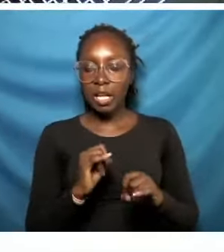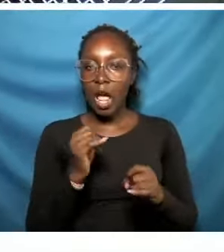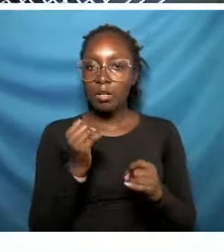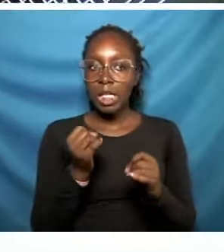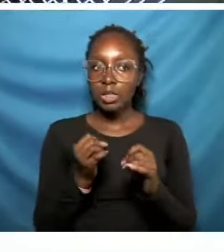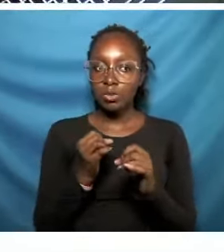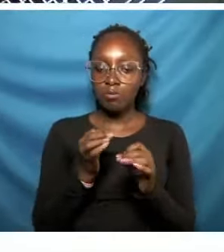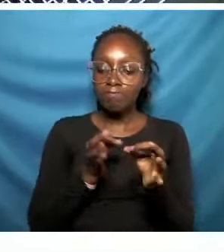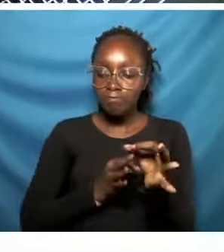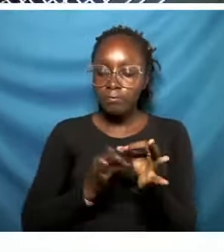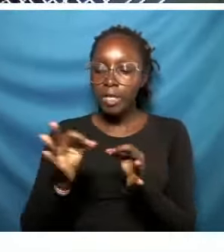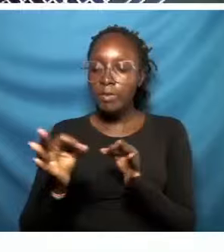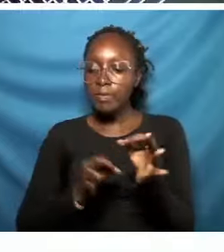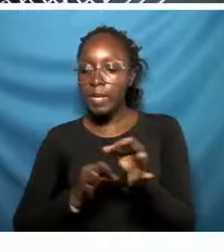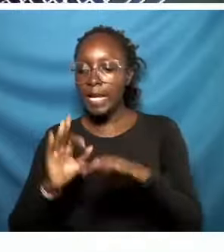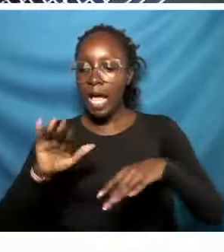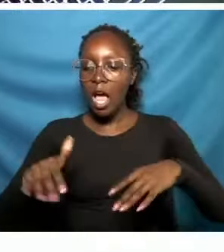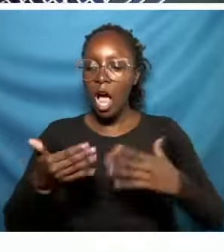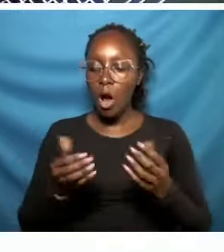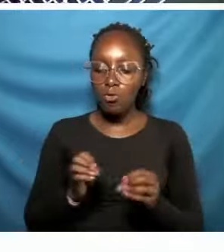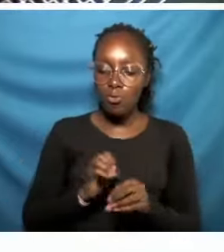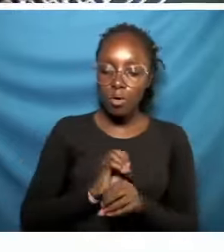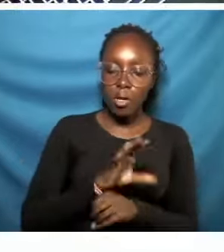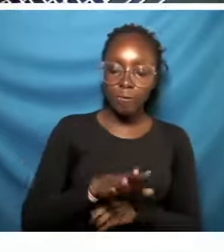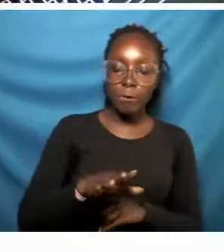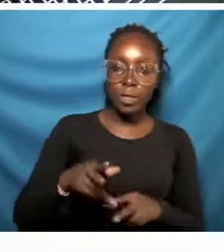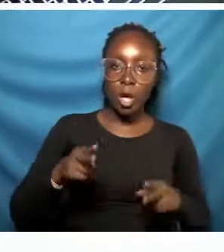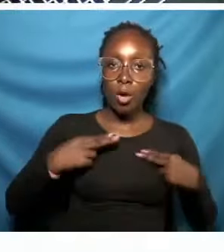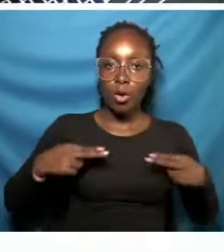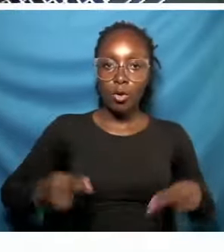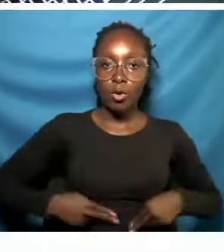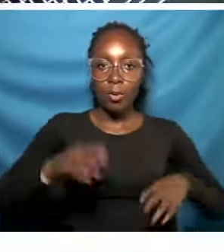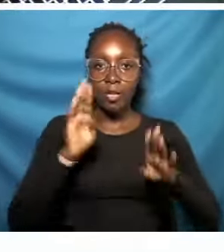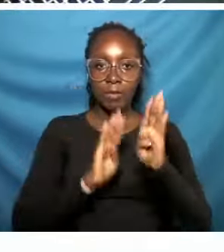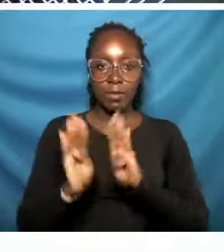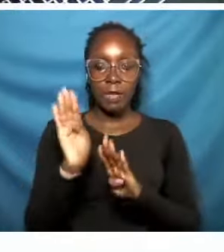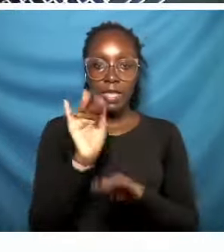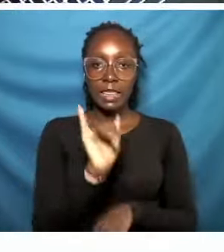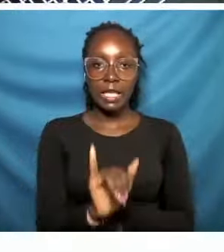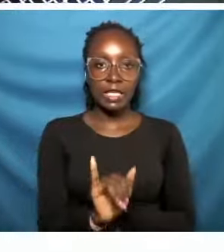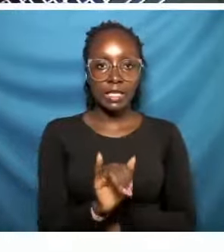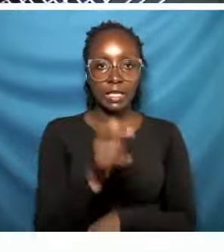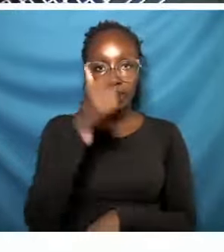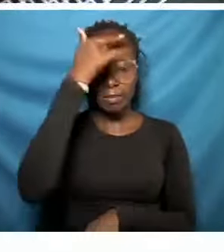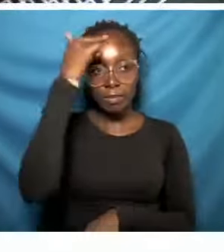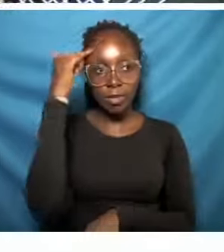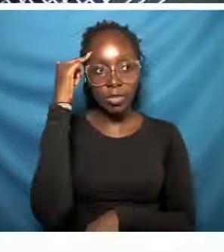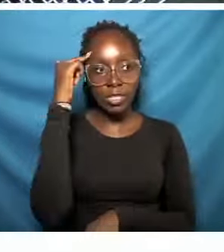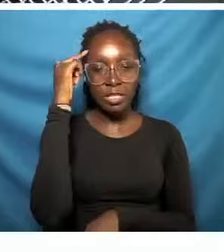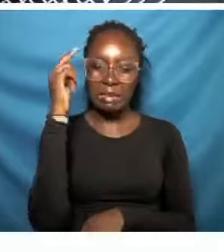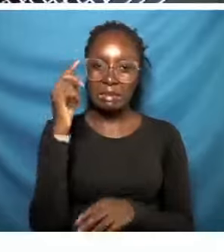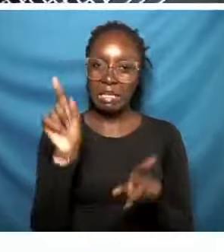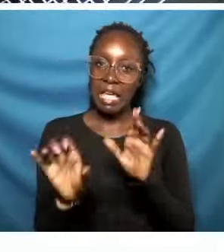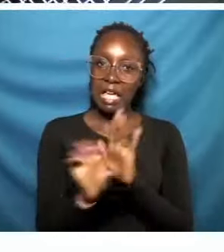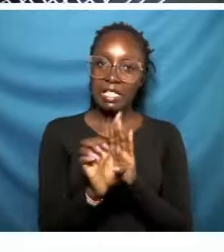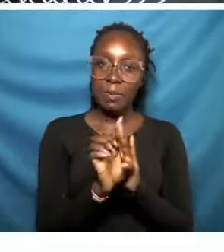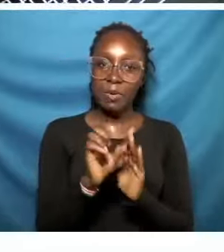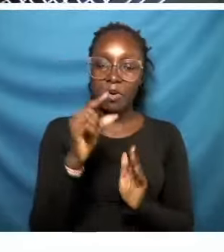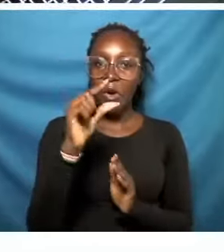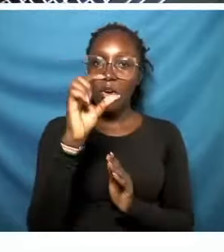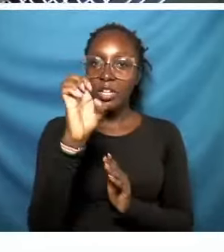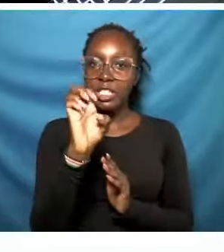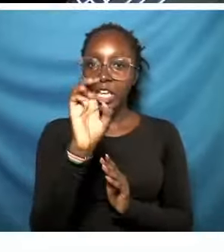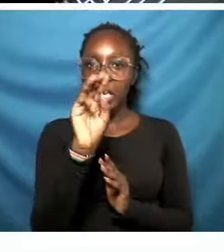how they influence human affairs. That because Gemini means that your life will be like this